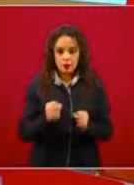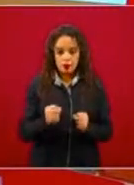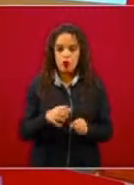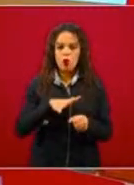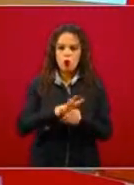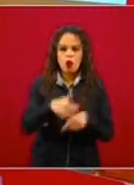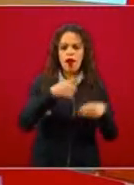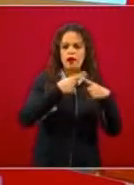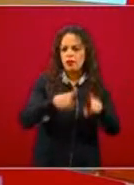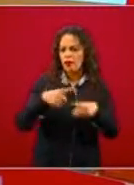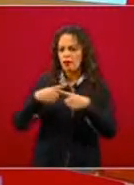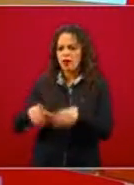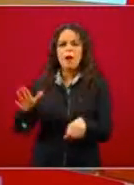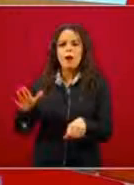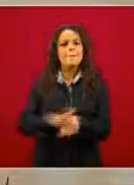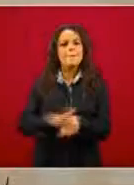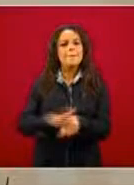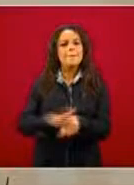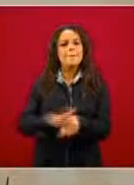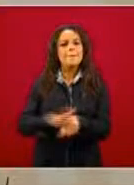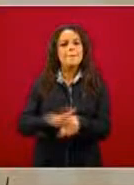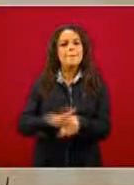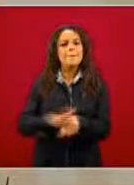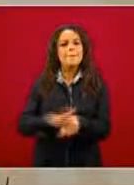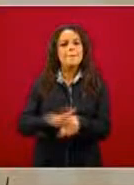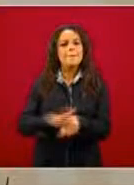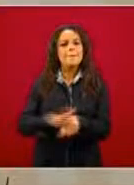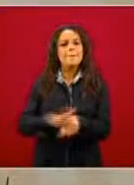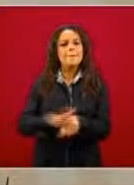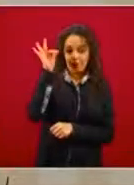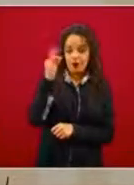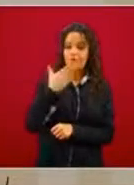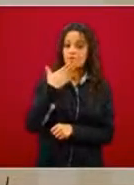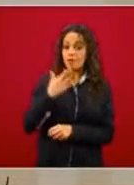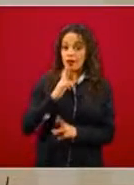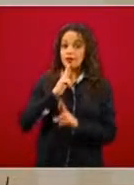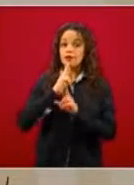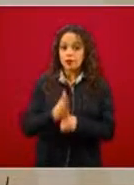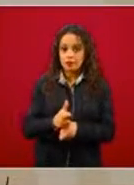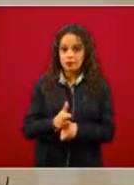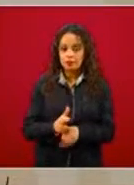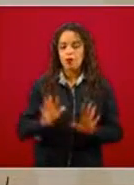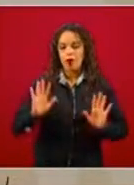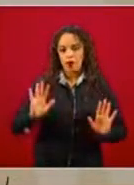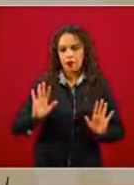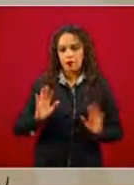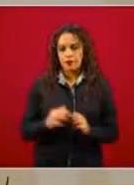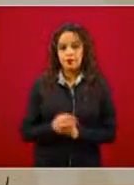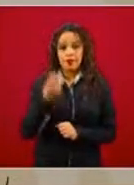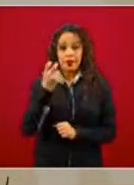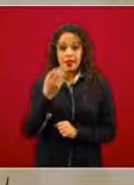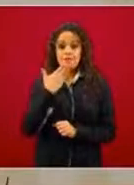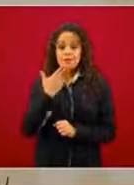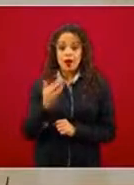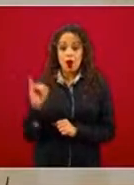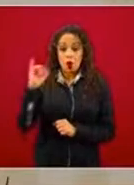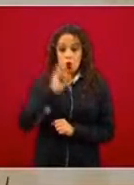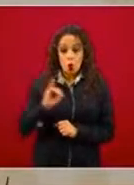should find what would be what it is it that we don't agree on and find the correct answer.